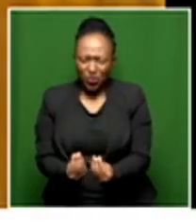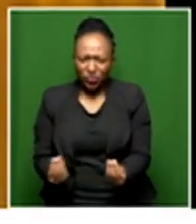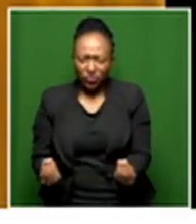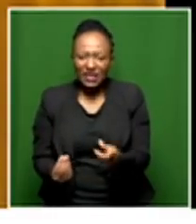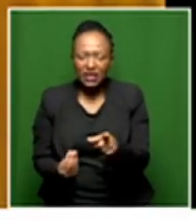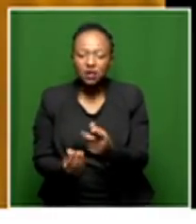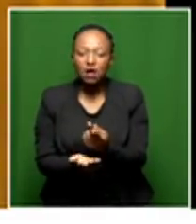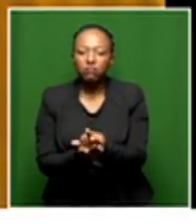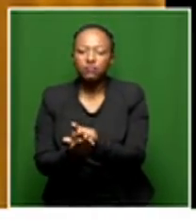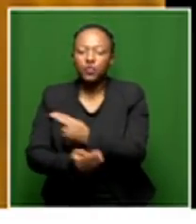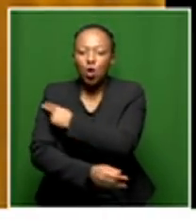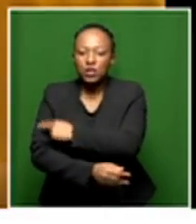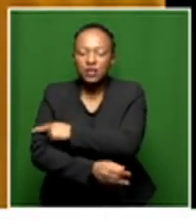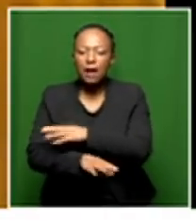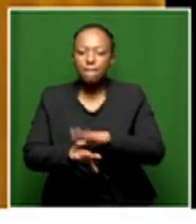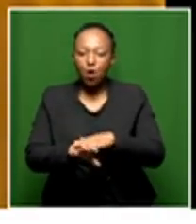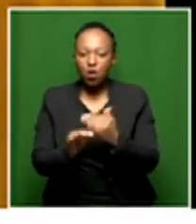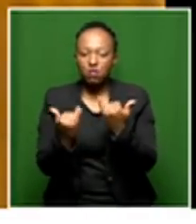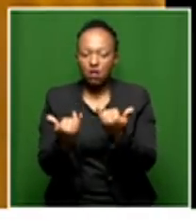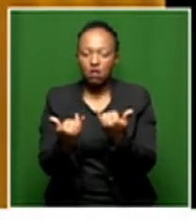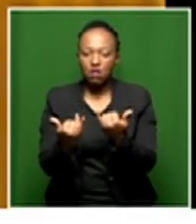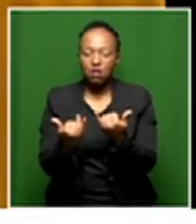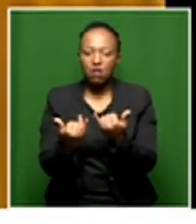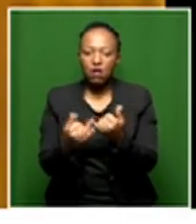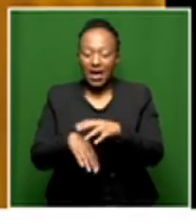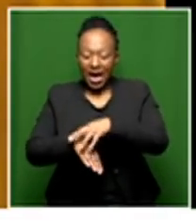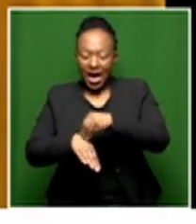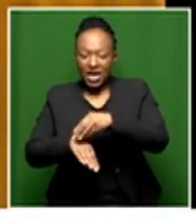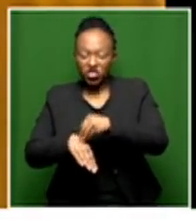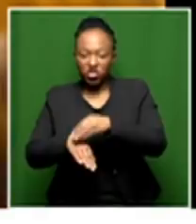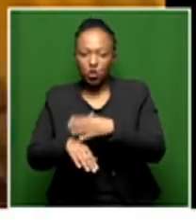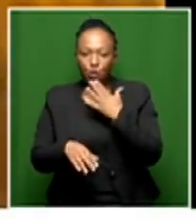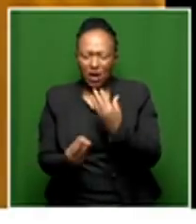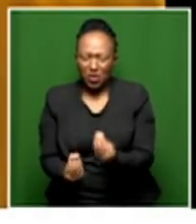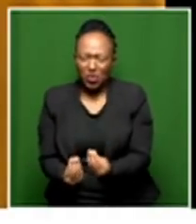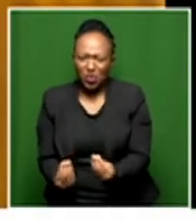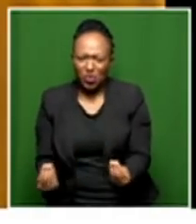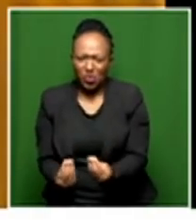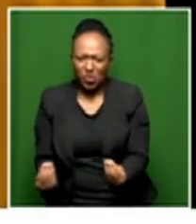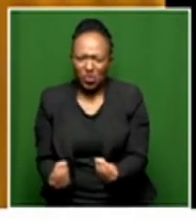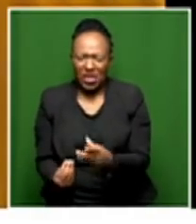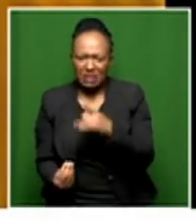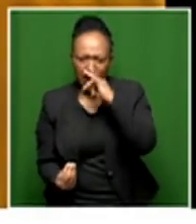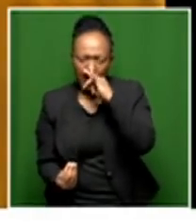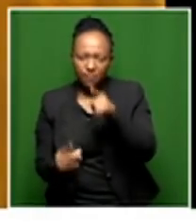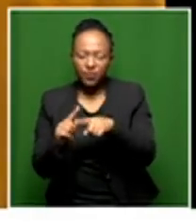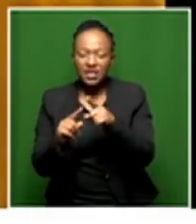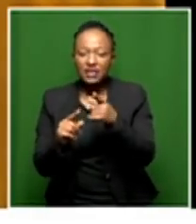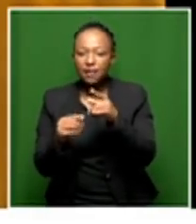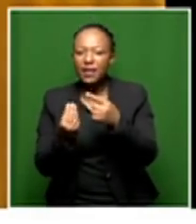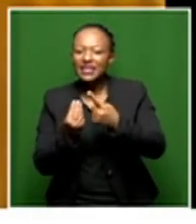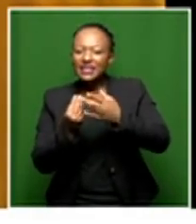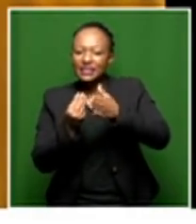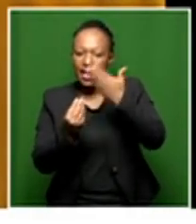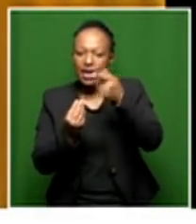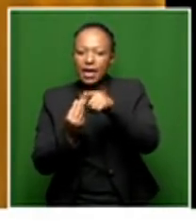have an increase in admissions at the extremes of age in childhood. So the very young and the older teens